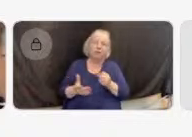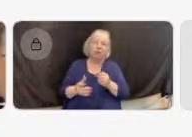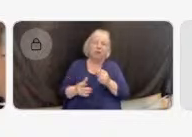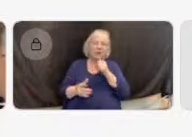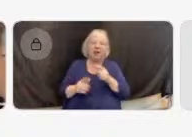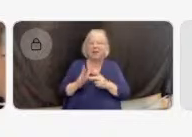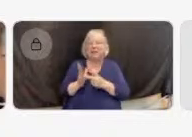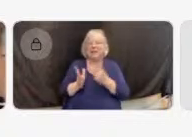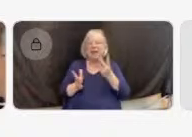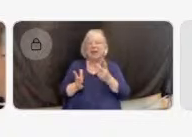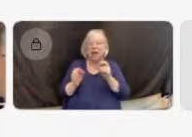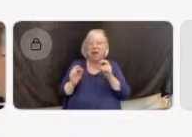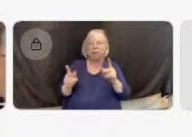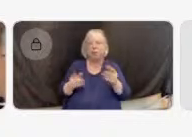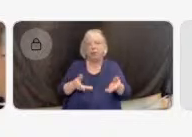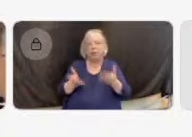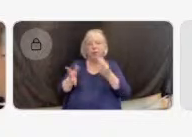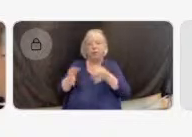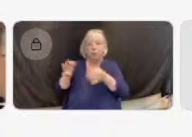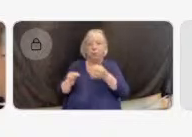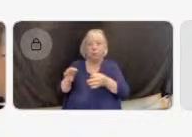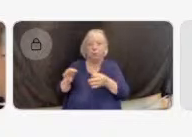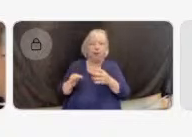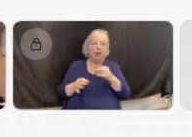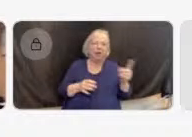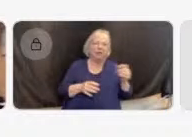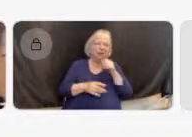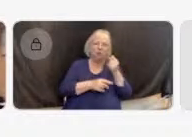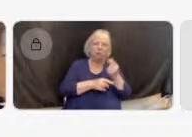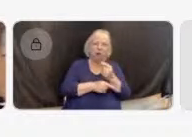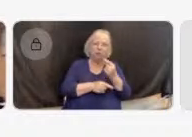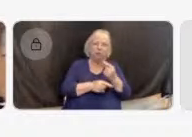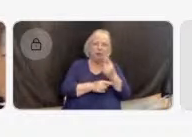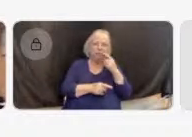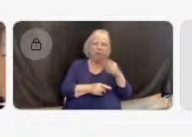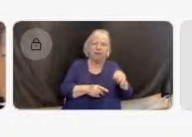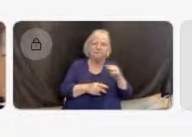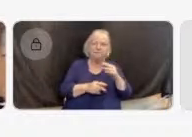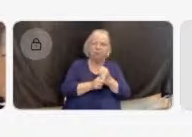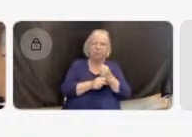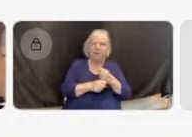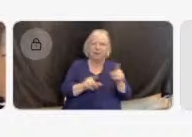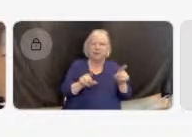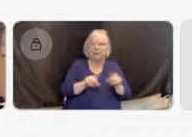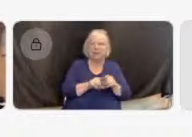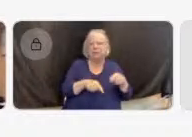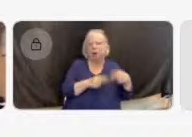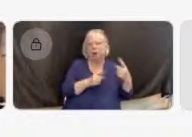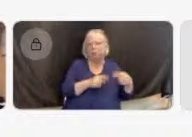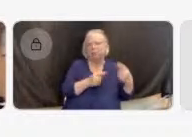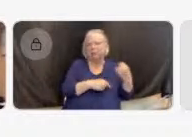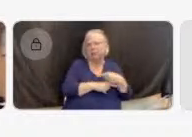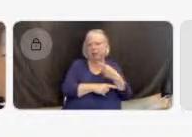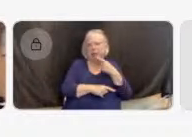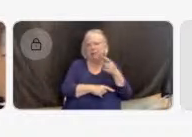it's improper for them to make that same kind of argument today and simply say you